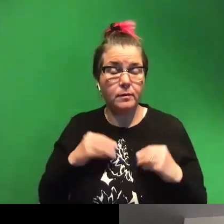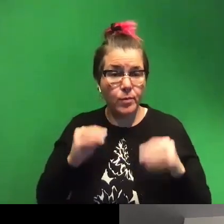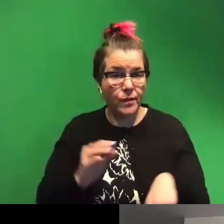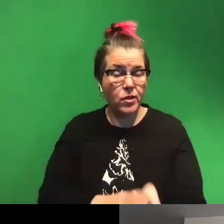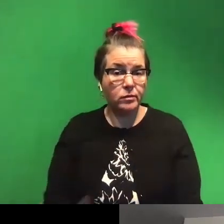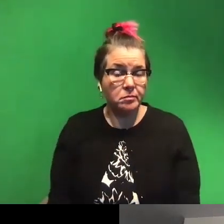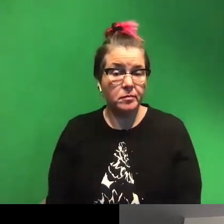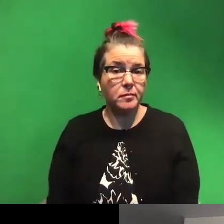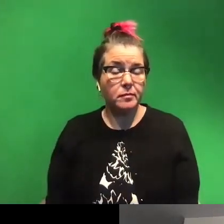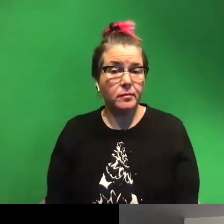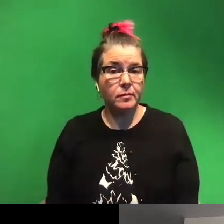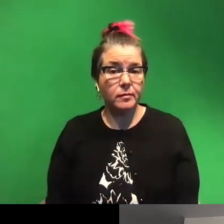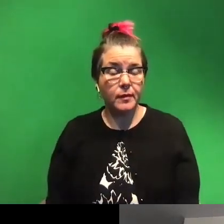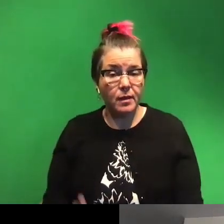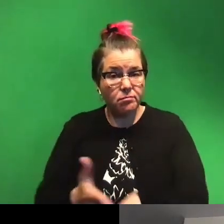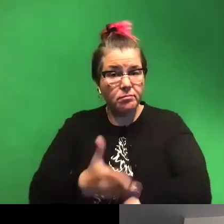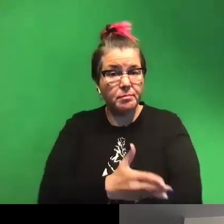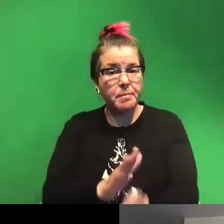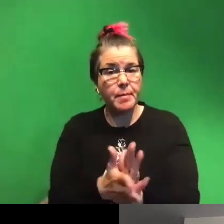like be a better human.